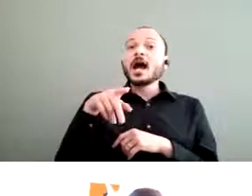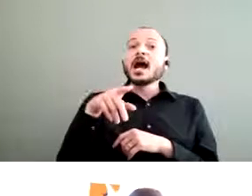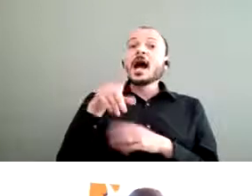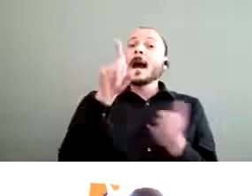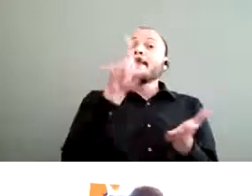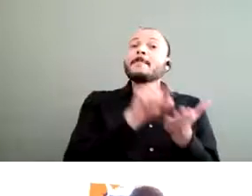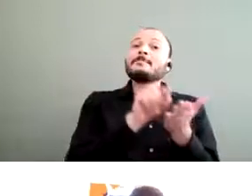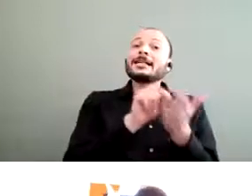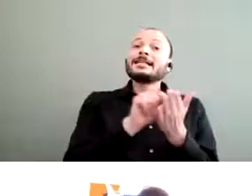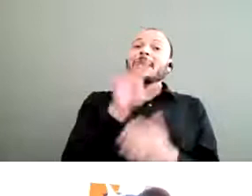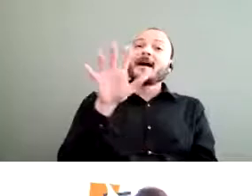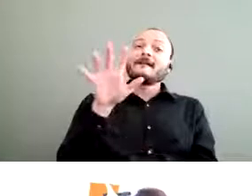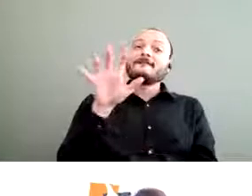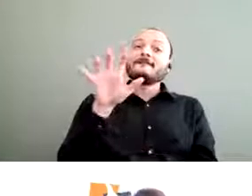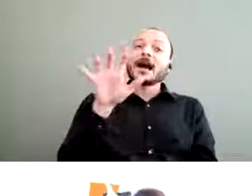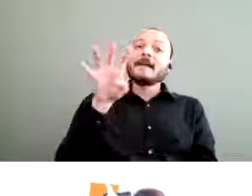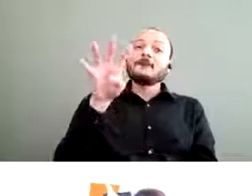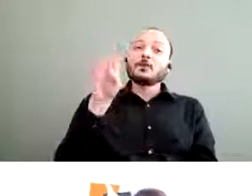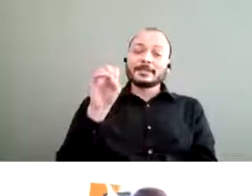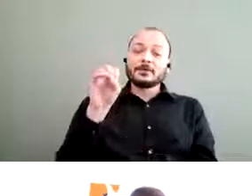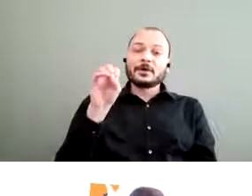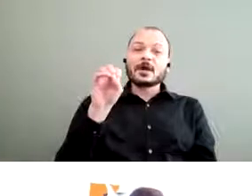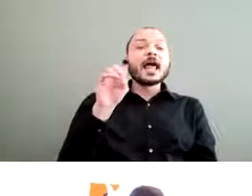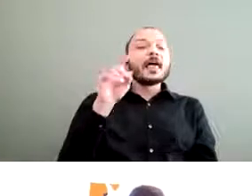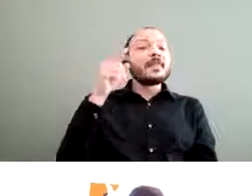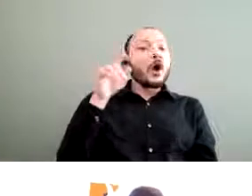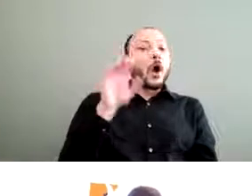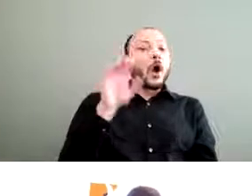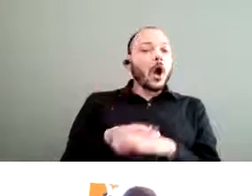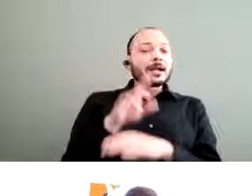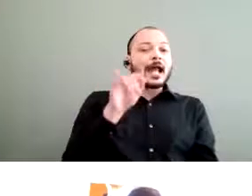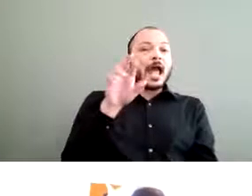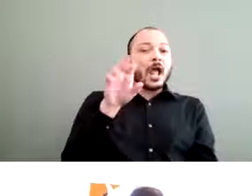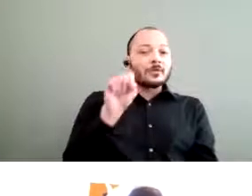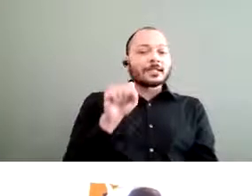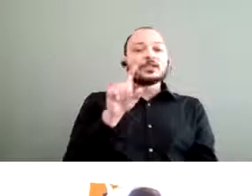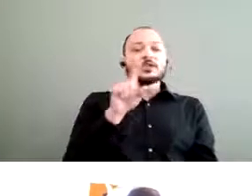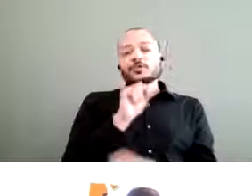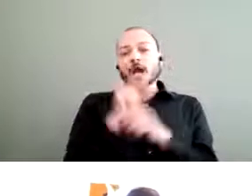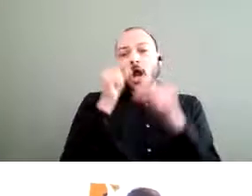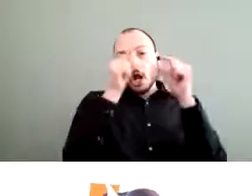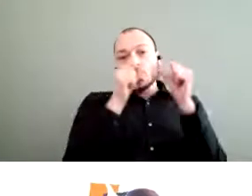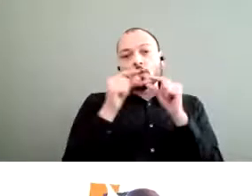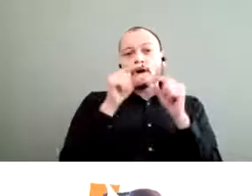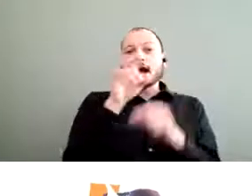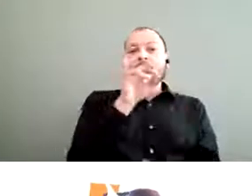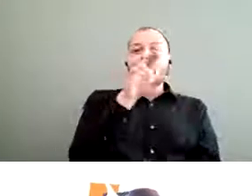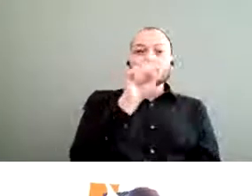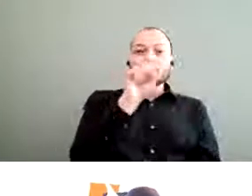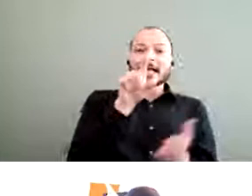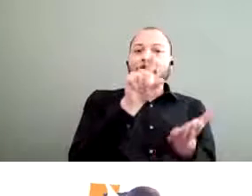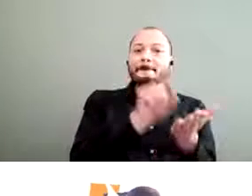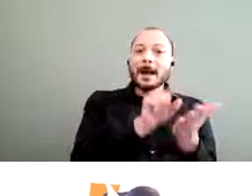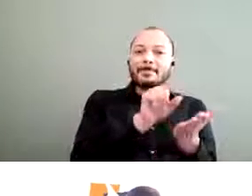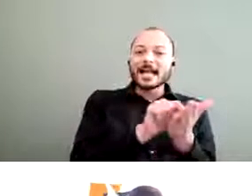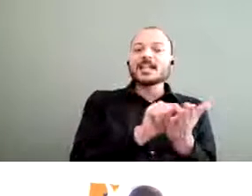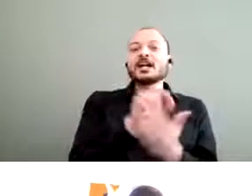540, which at, on the IRS, you can literally Google IRS publication 540, I believe it